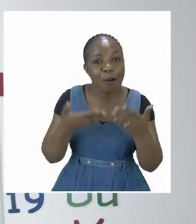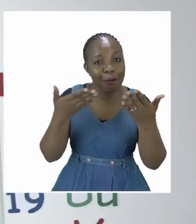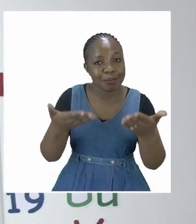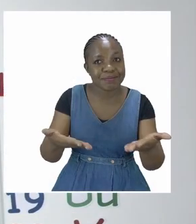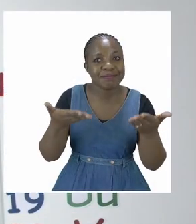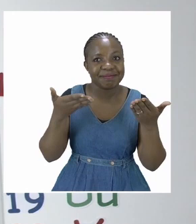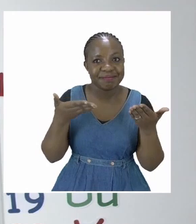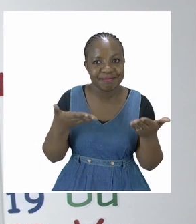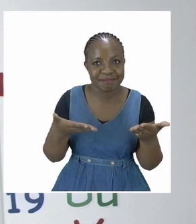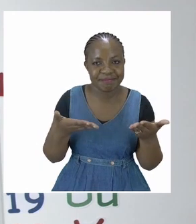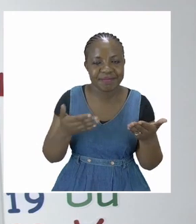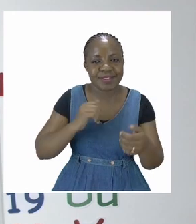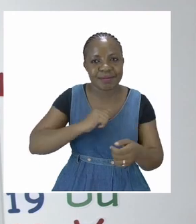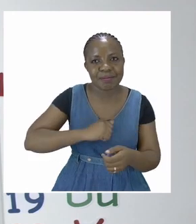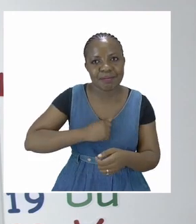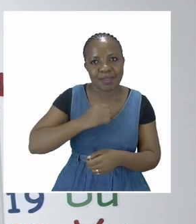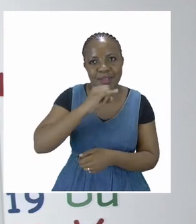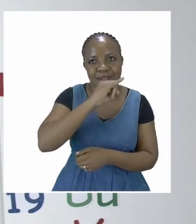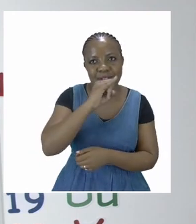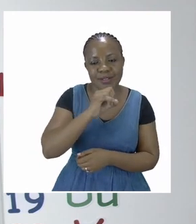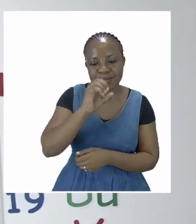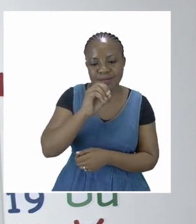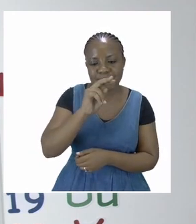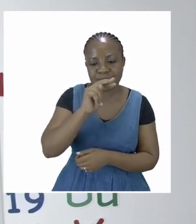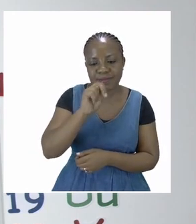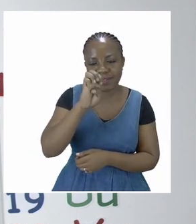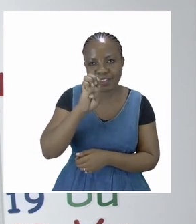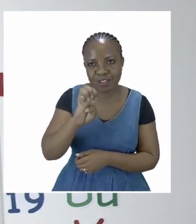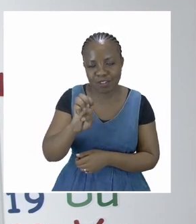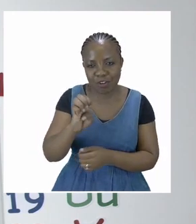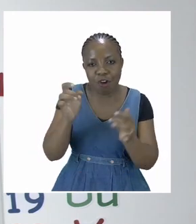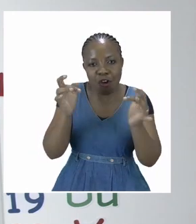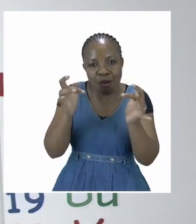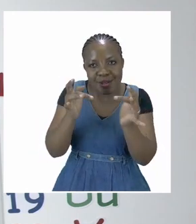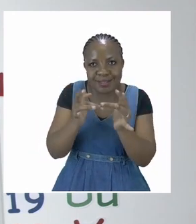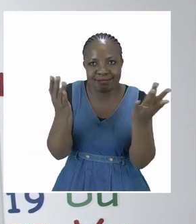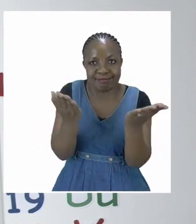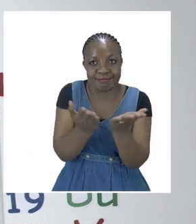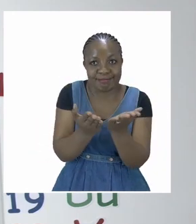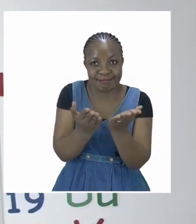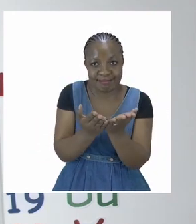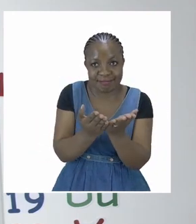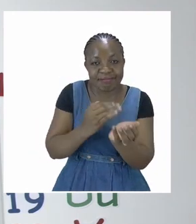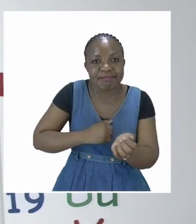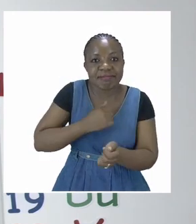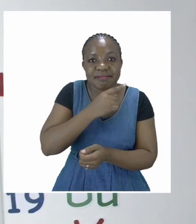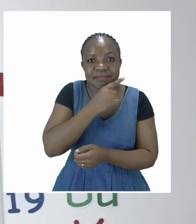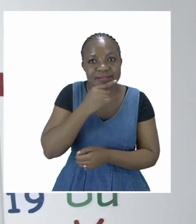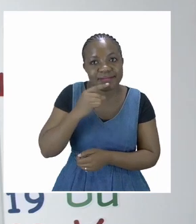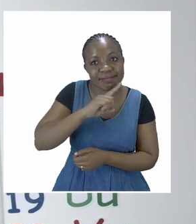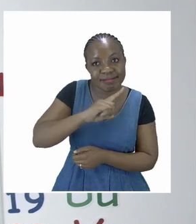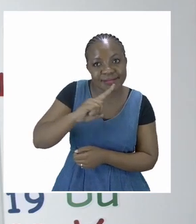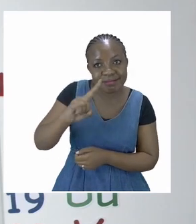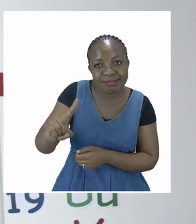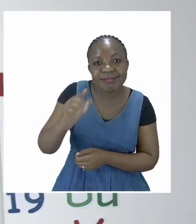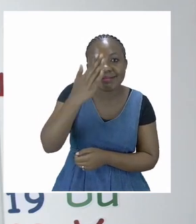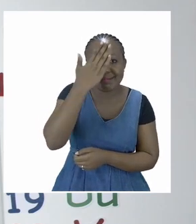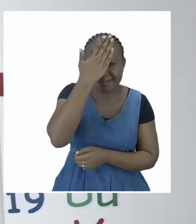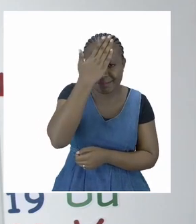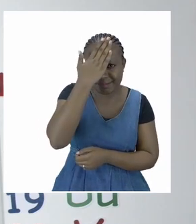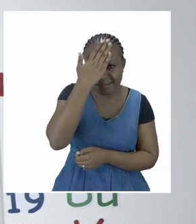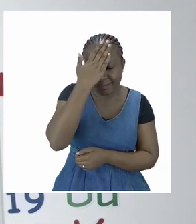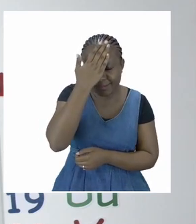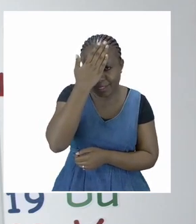Welcome to My Zone Online School. My name is Teacher Mutsa. Get your education